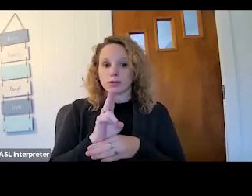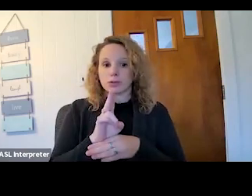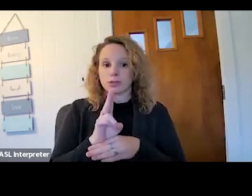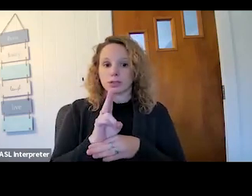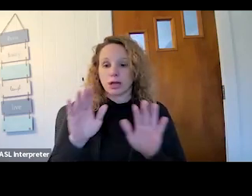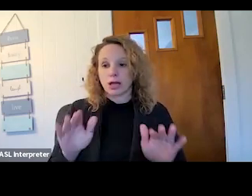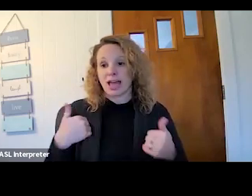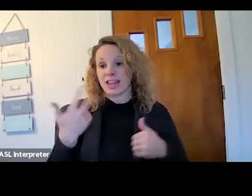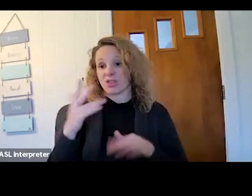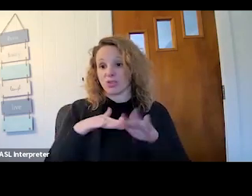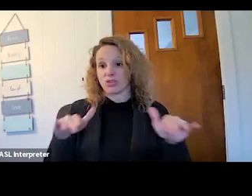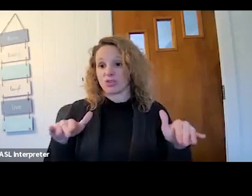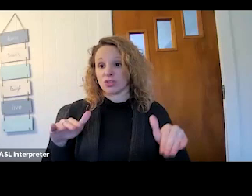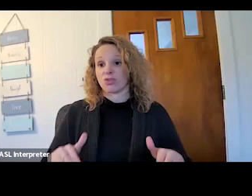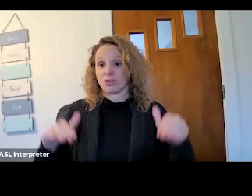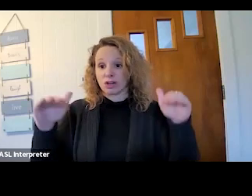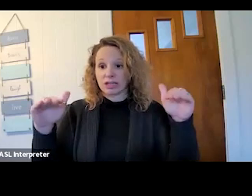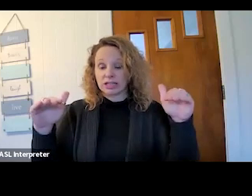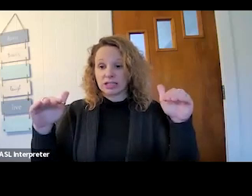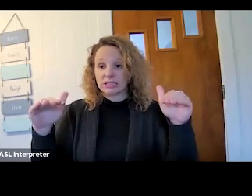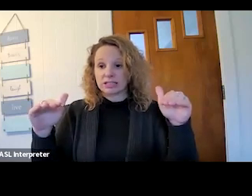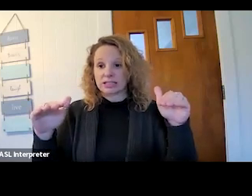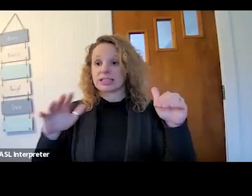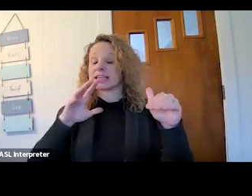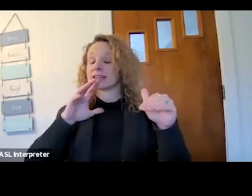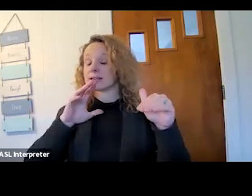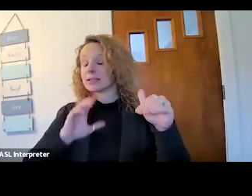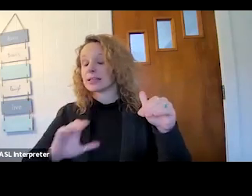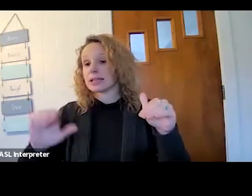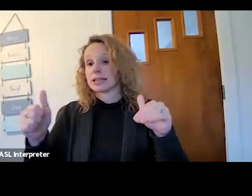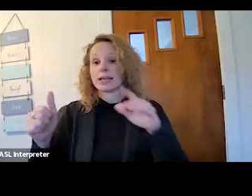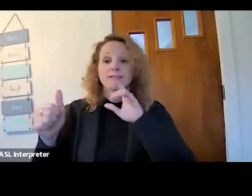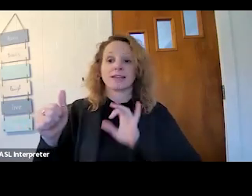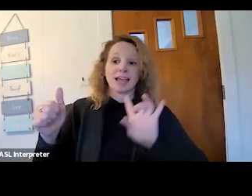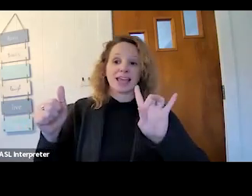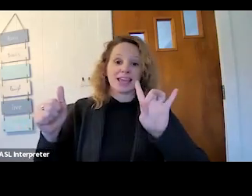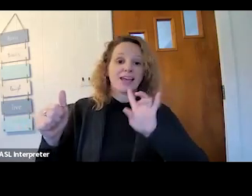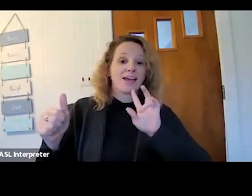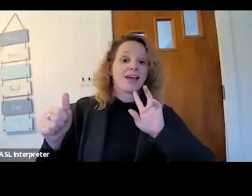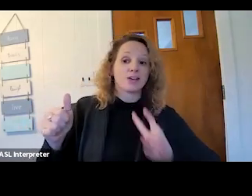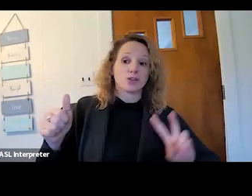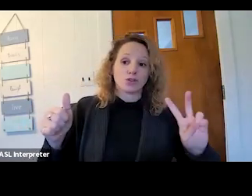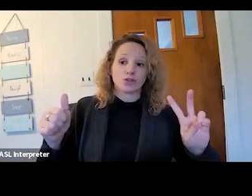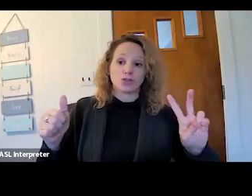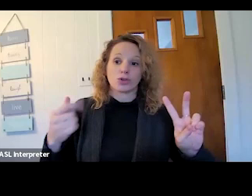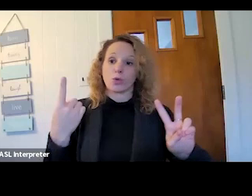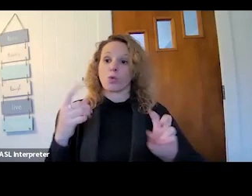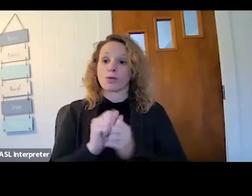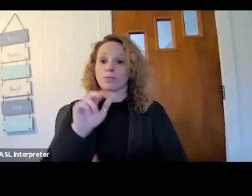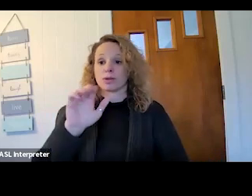raising 3 children between the ages of 10, 8, and 2 years old, with one diagnosed with ADHD and learning